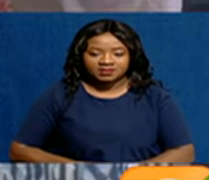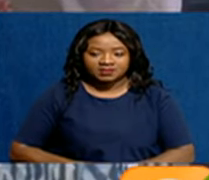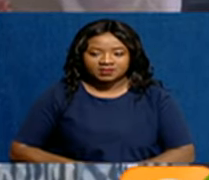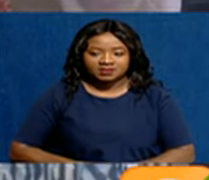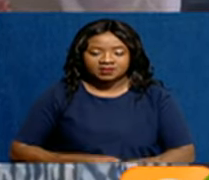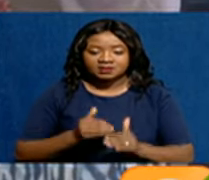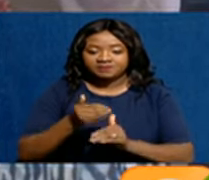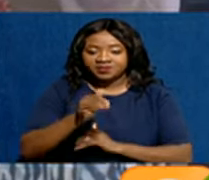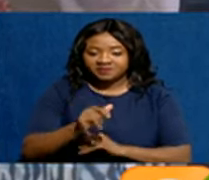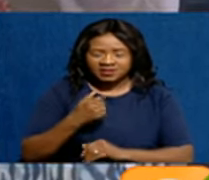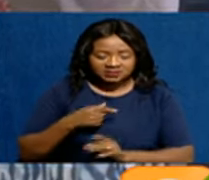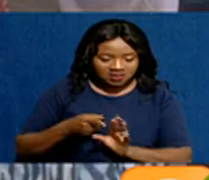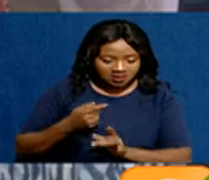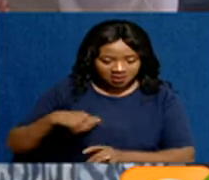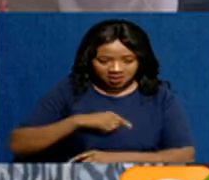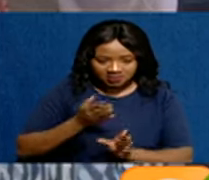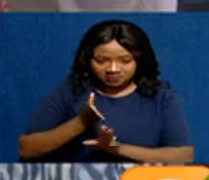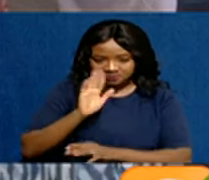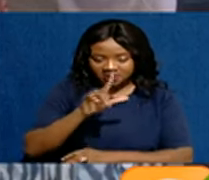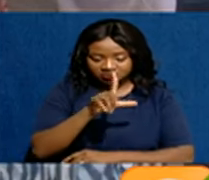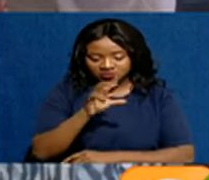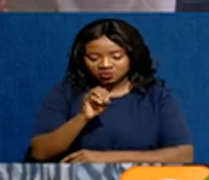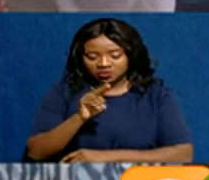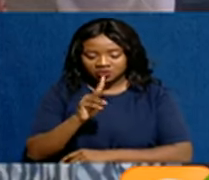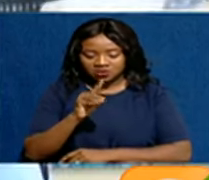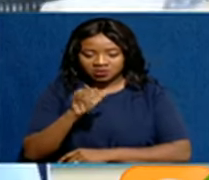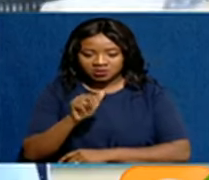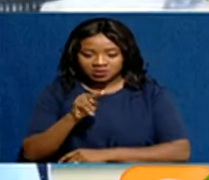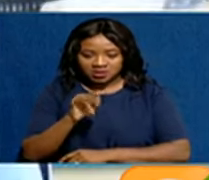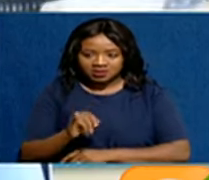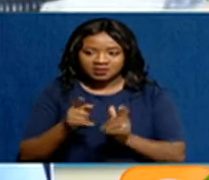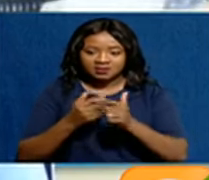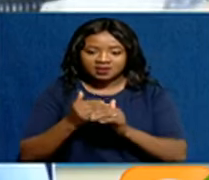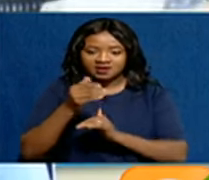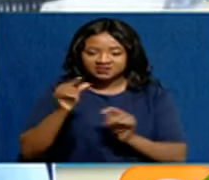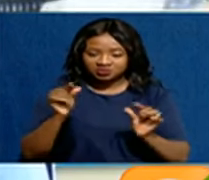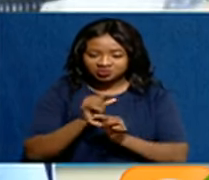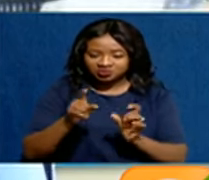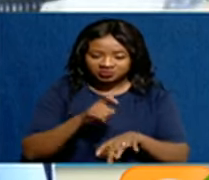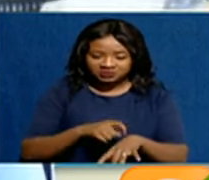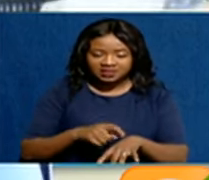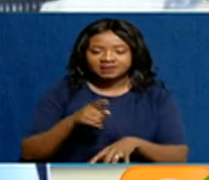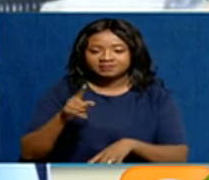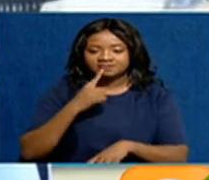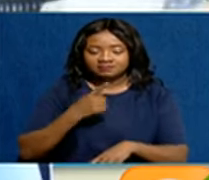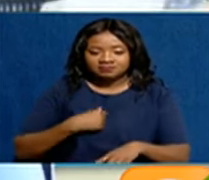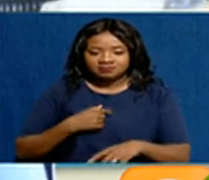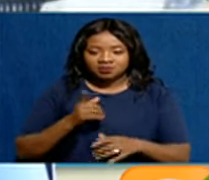tukarudi back to Londiani. Then after some time nikaambua ningoje nipewe hiyo nini